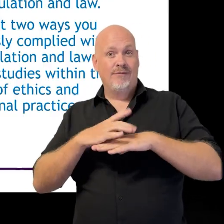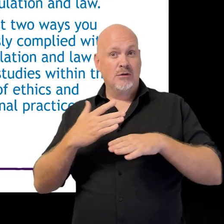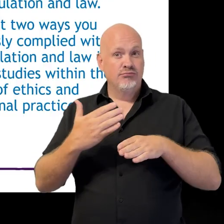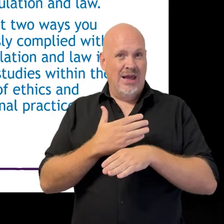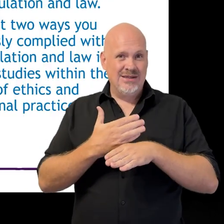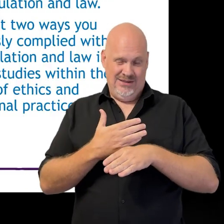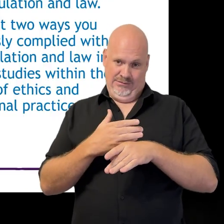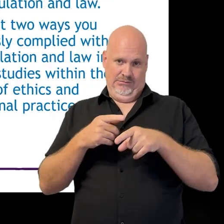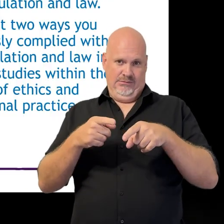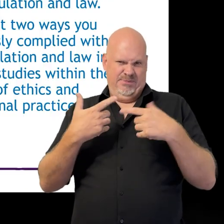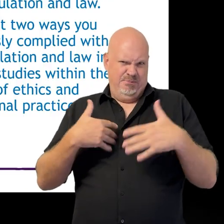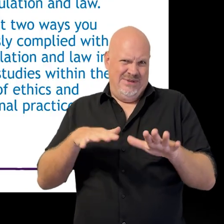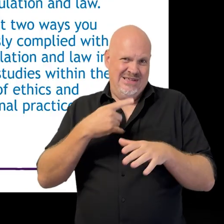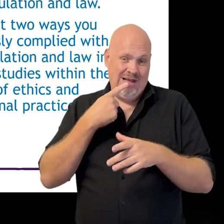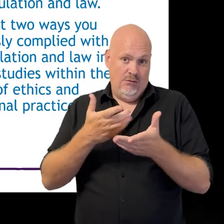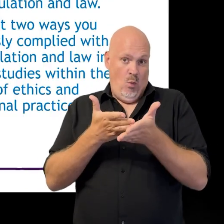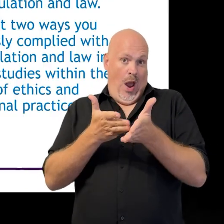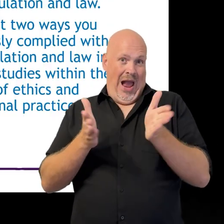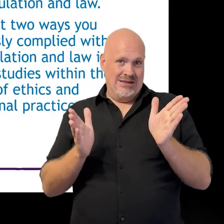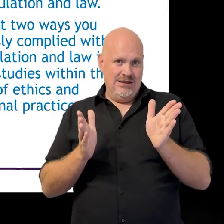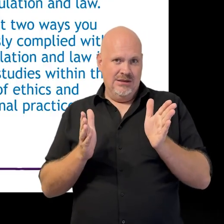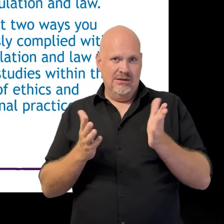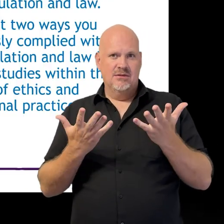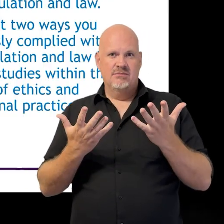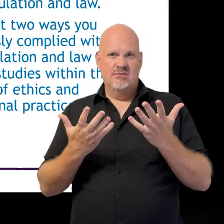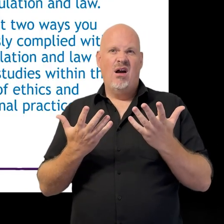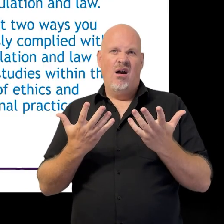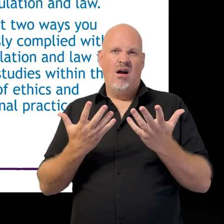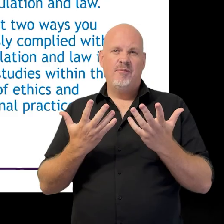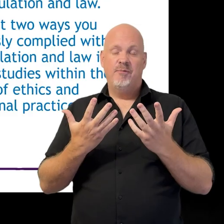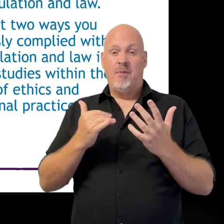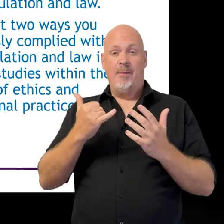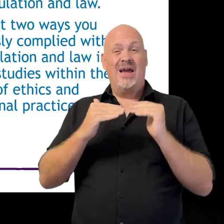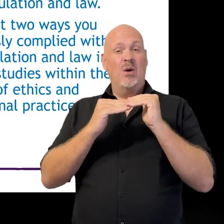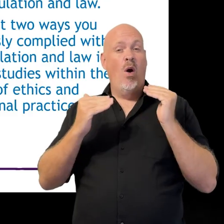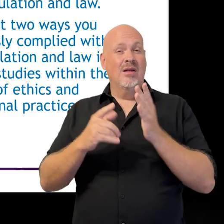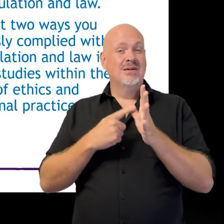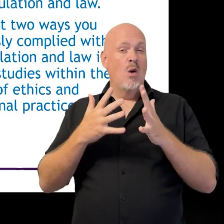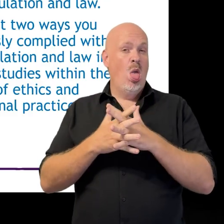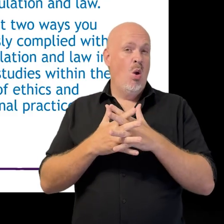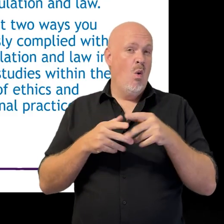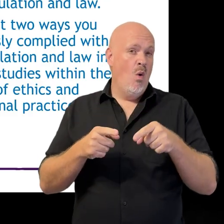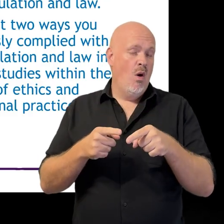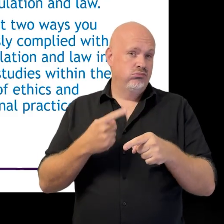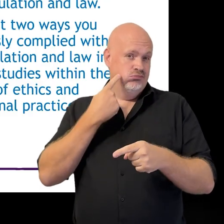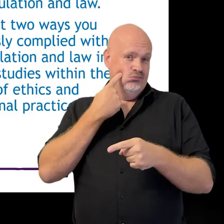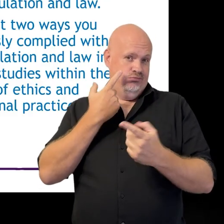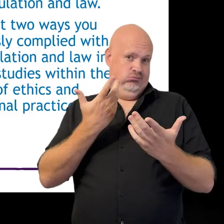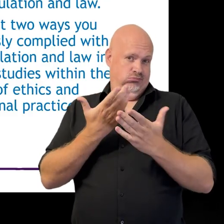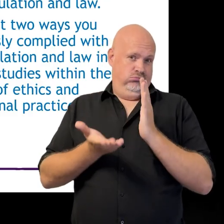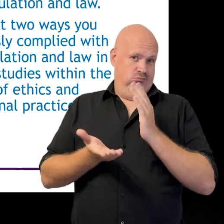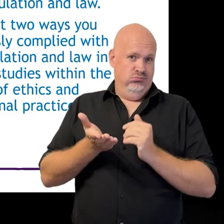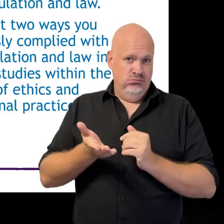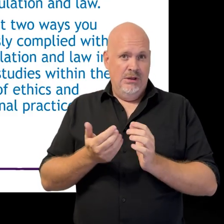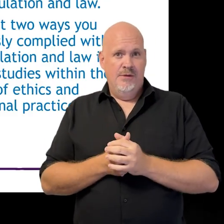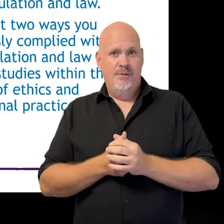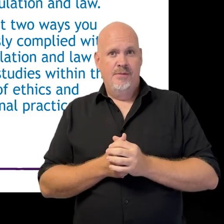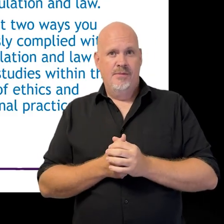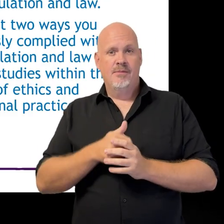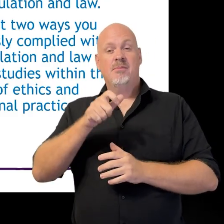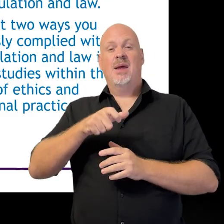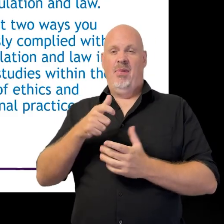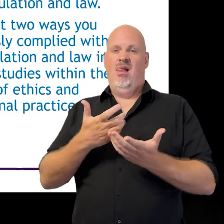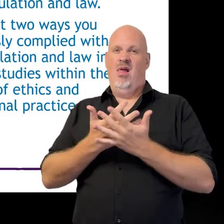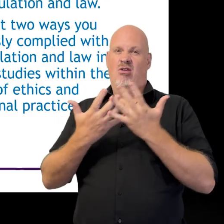professional practice. Well, the context of ethics and professional practice is very wide. Let's dig down a bit into